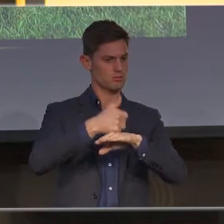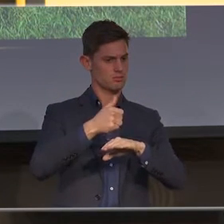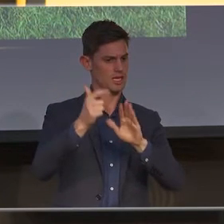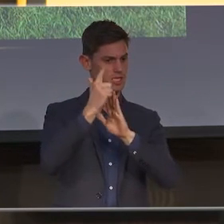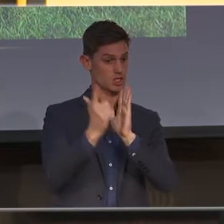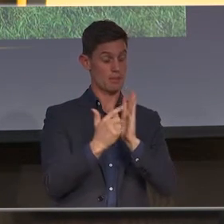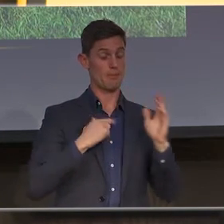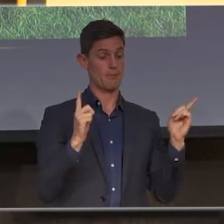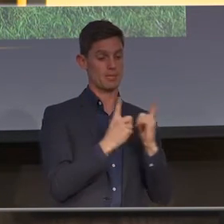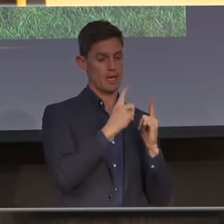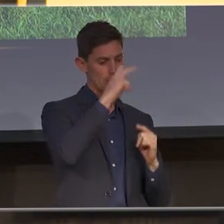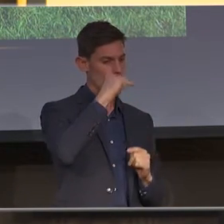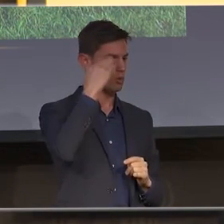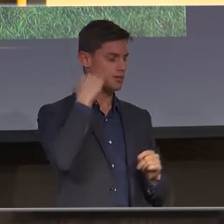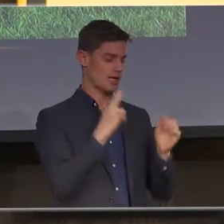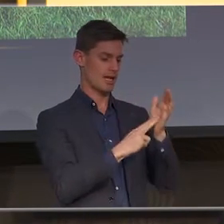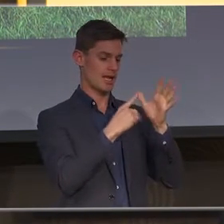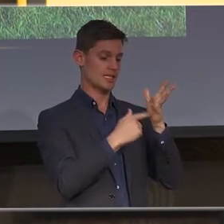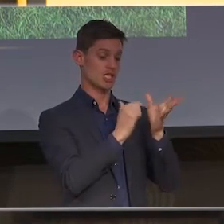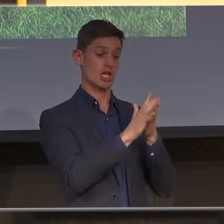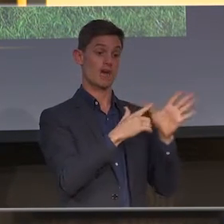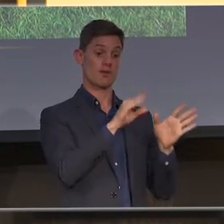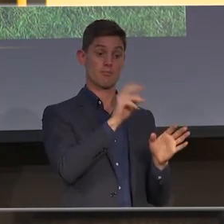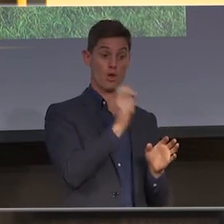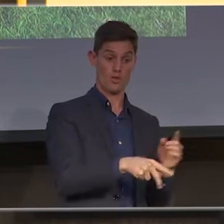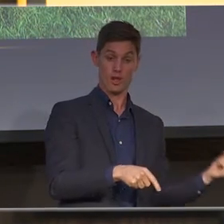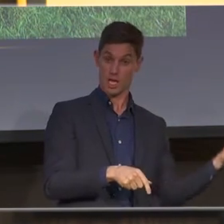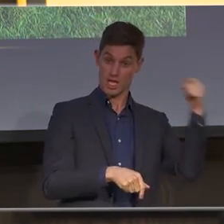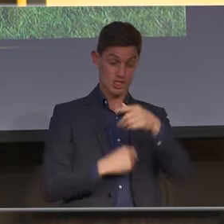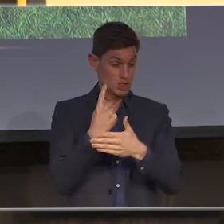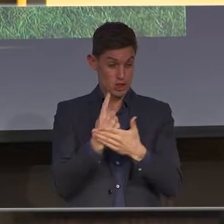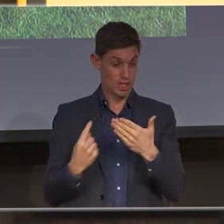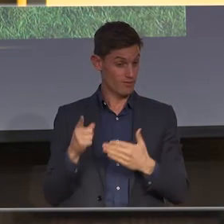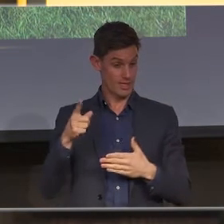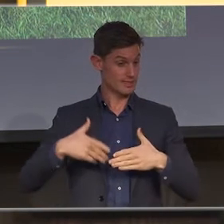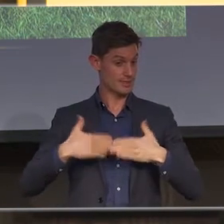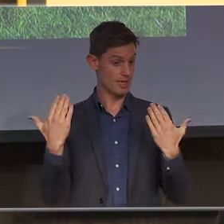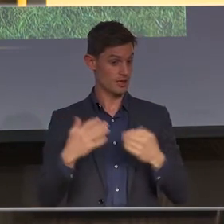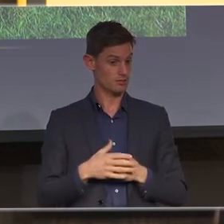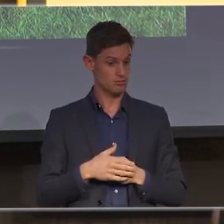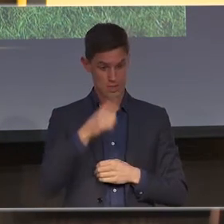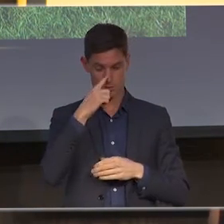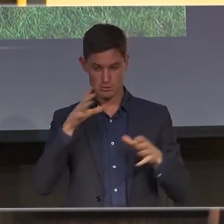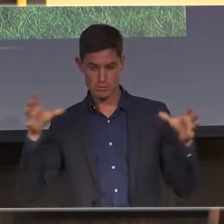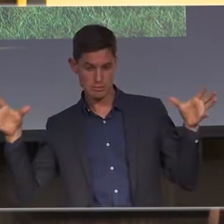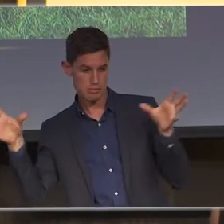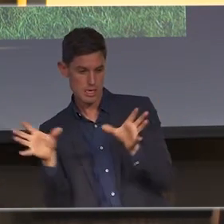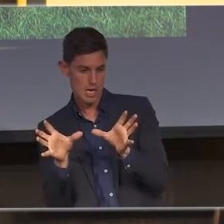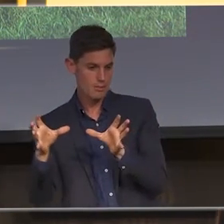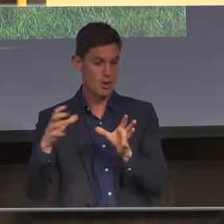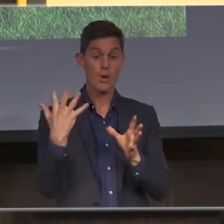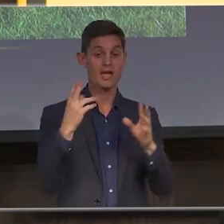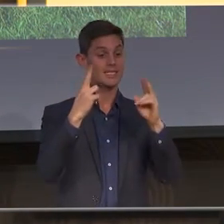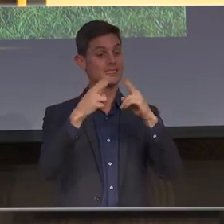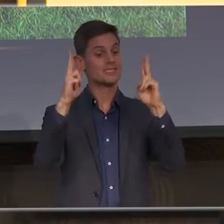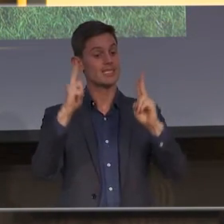met a young Noongar woman, Natasha Moore, who had travelled from Perth just for the day. We met as the crowds gathered at the site of the Tent Embassy on the